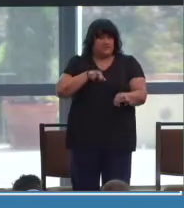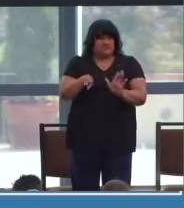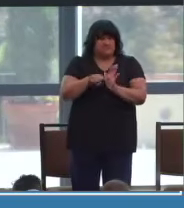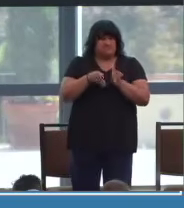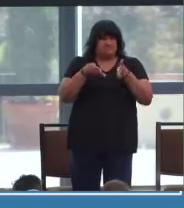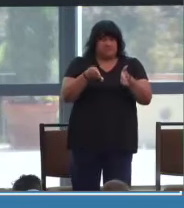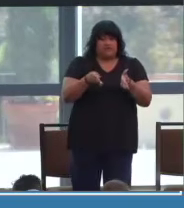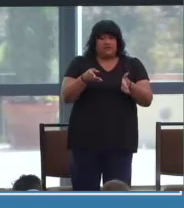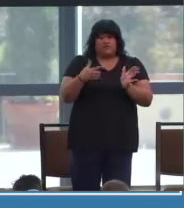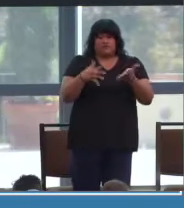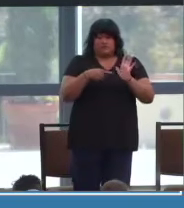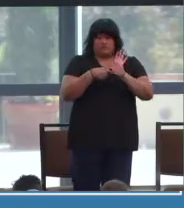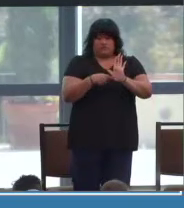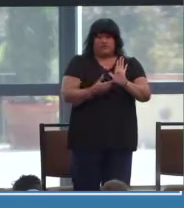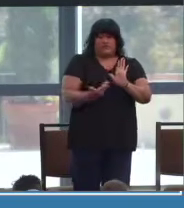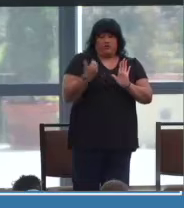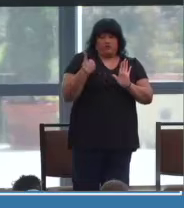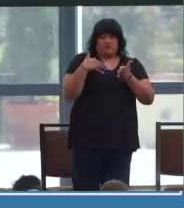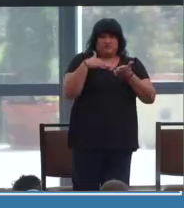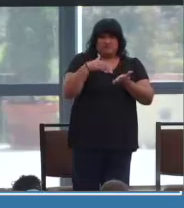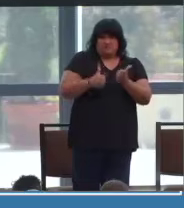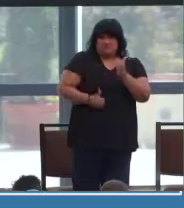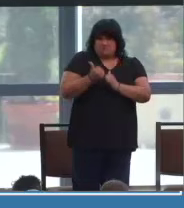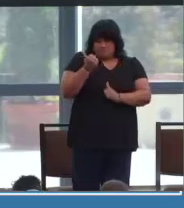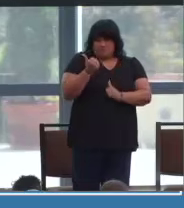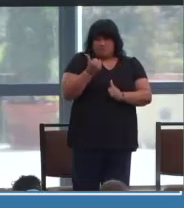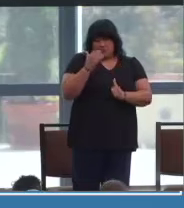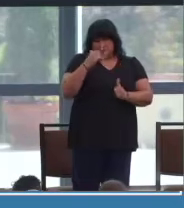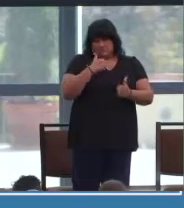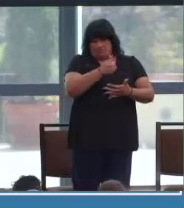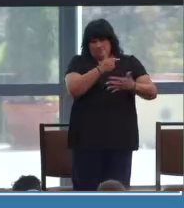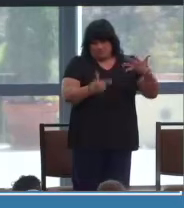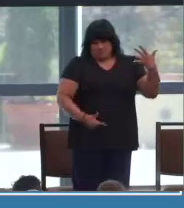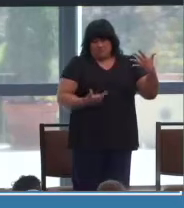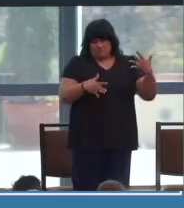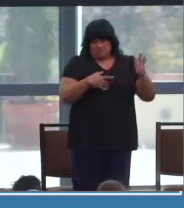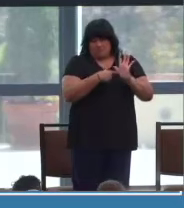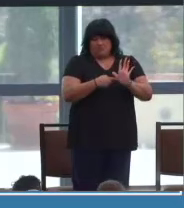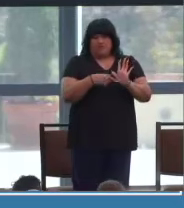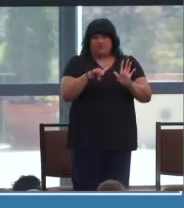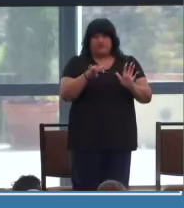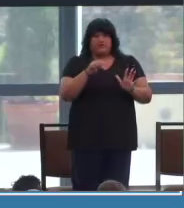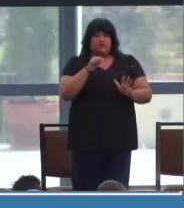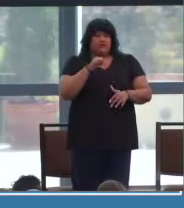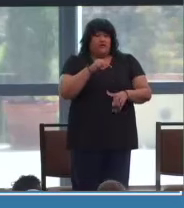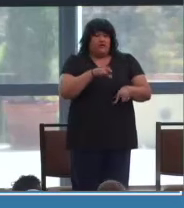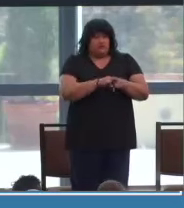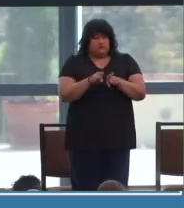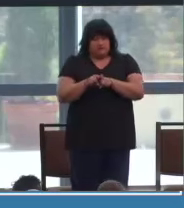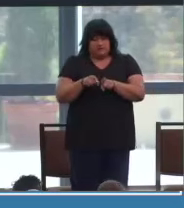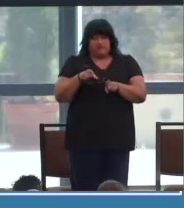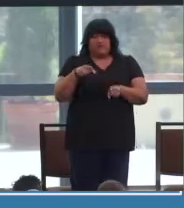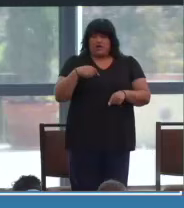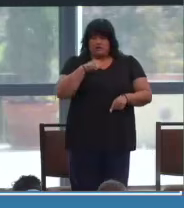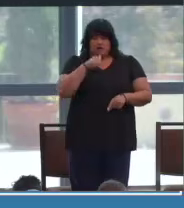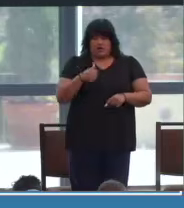from the early studies, most of them were, all of them were. And furthermore, not pregnant or breastfeeding and willing